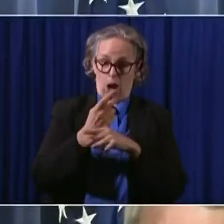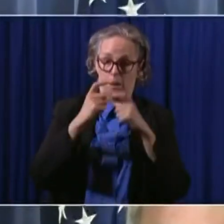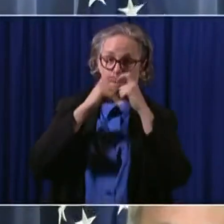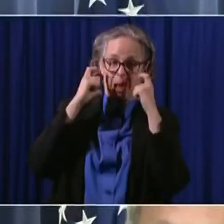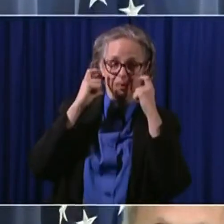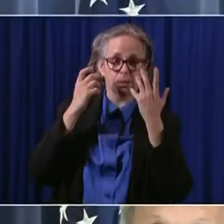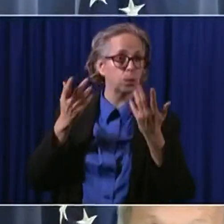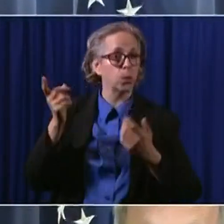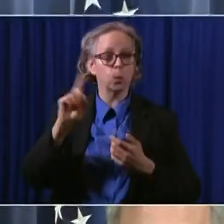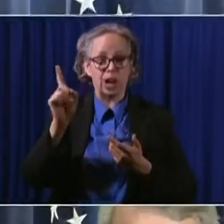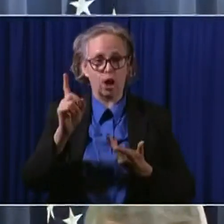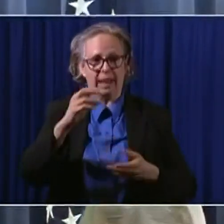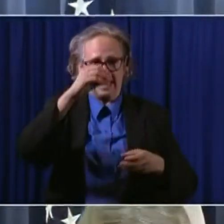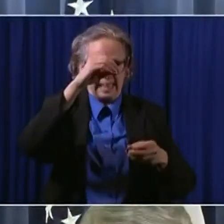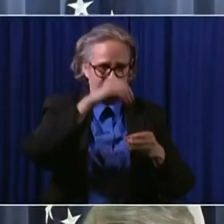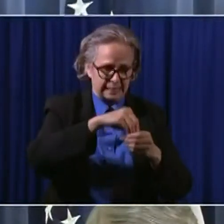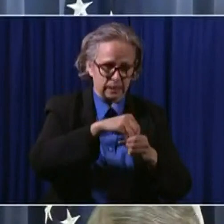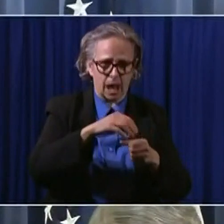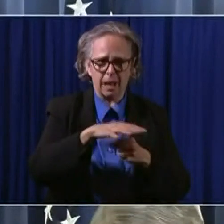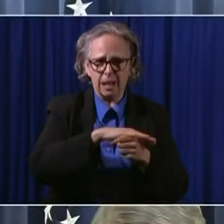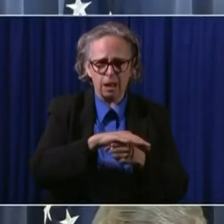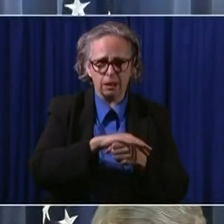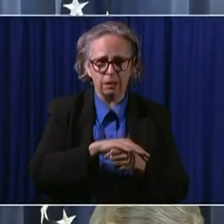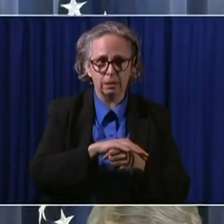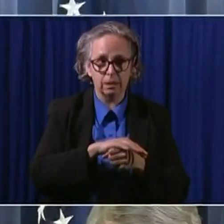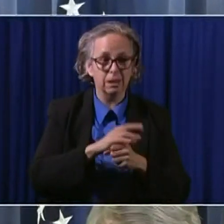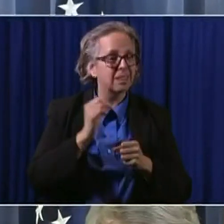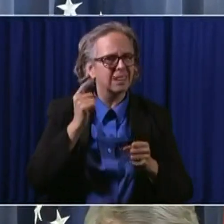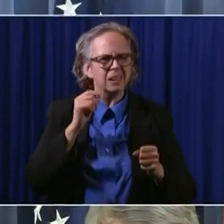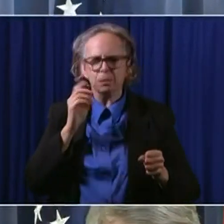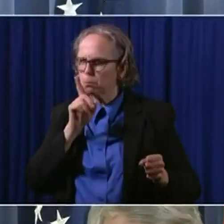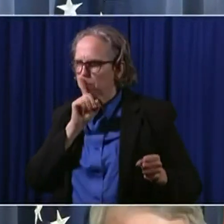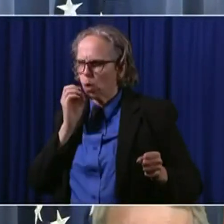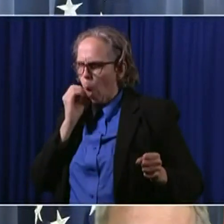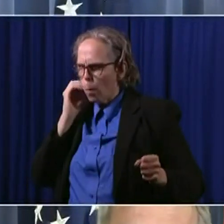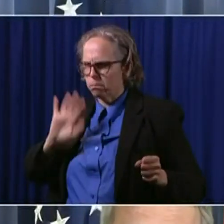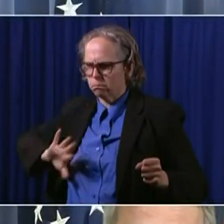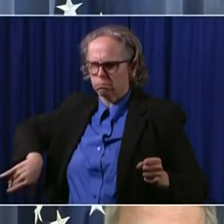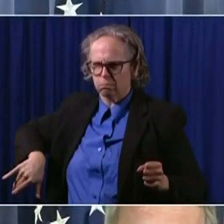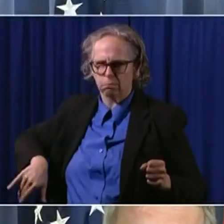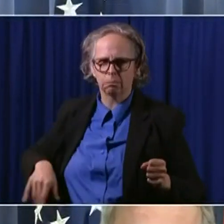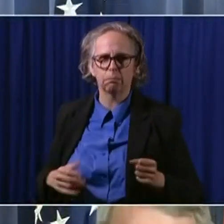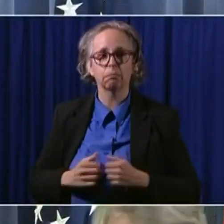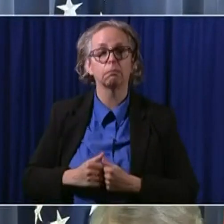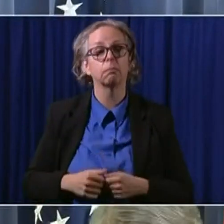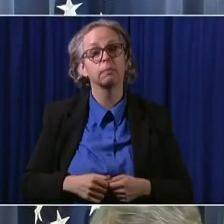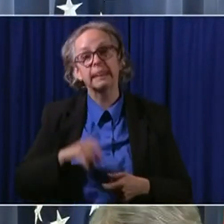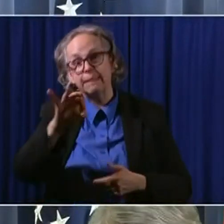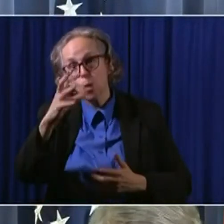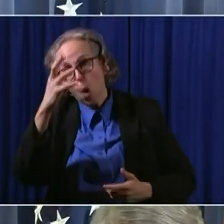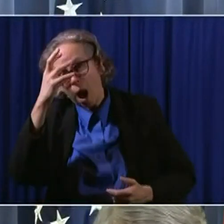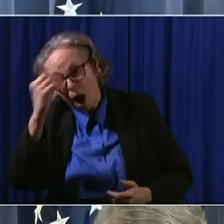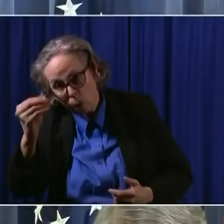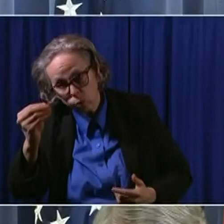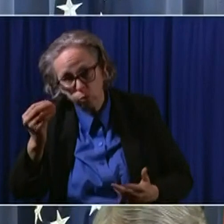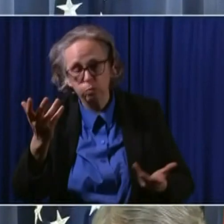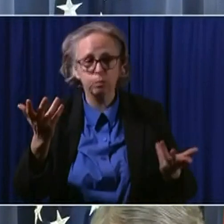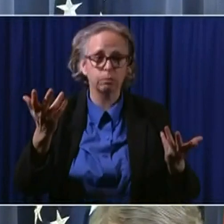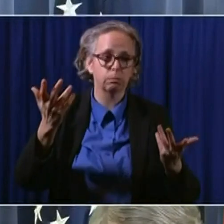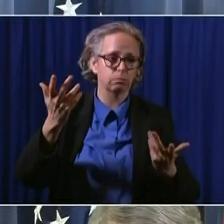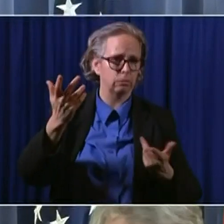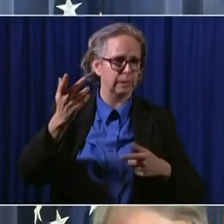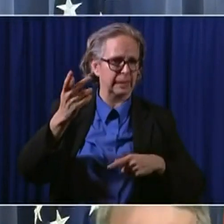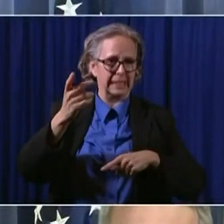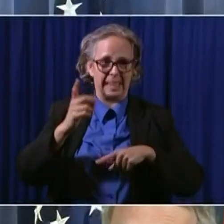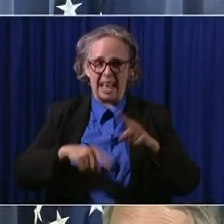indoor location that is not a residence, when they are outdoors and unable to consistently maintain a distance of 6 feet or more from